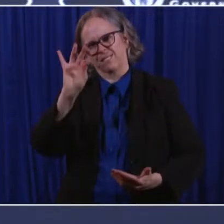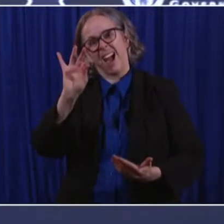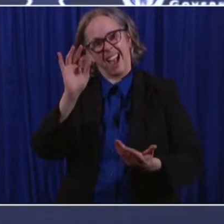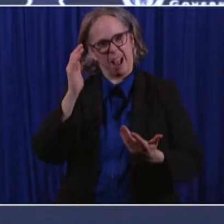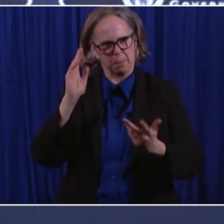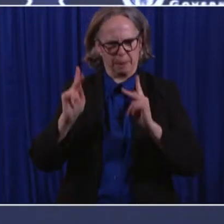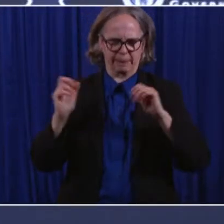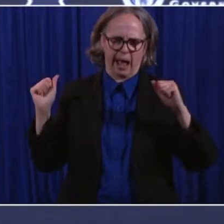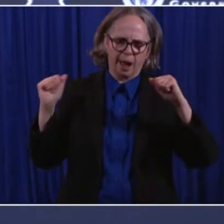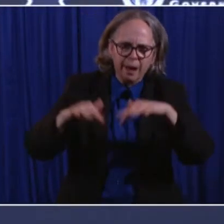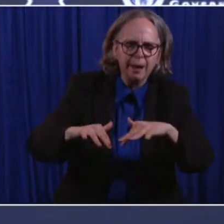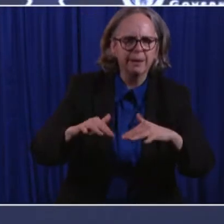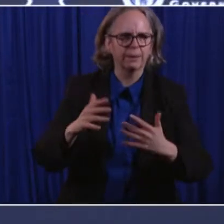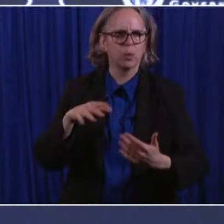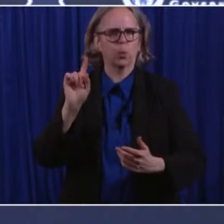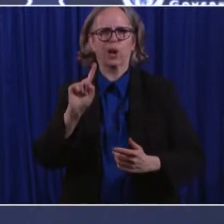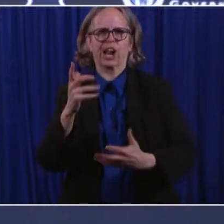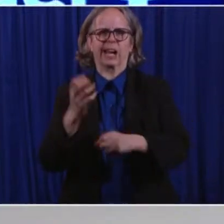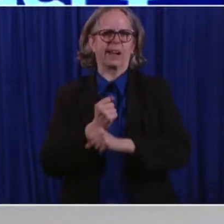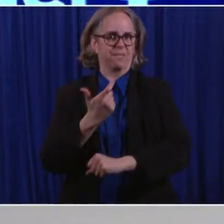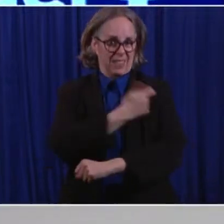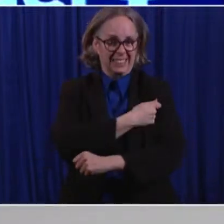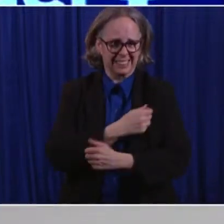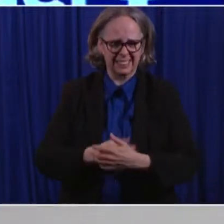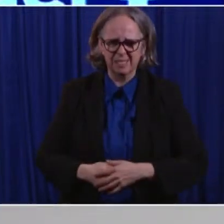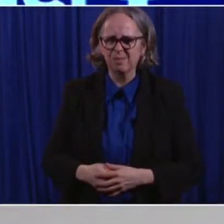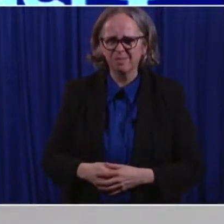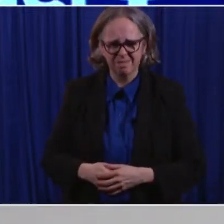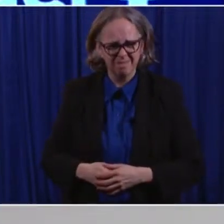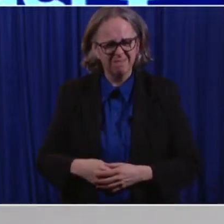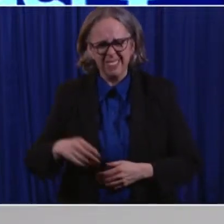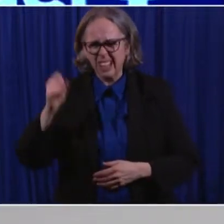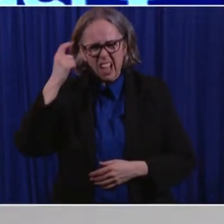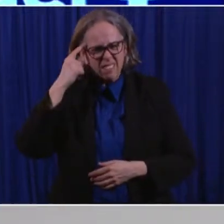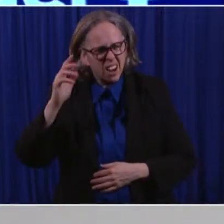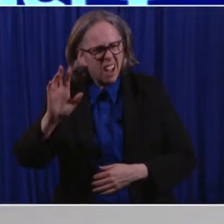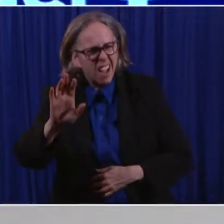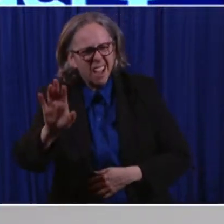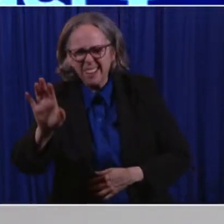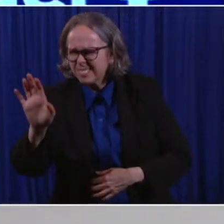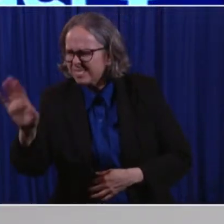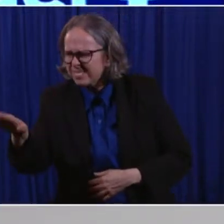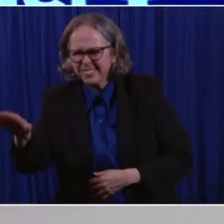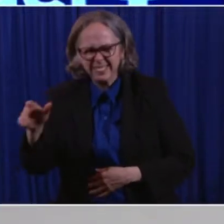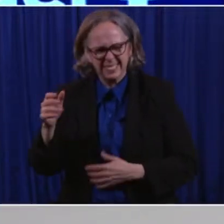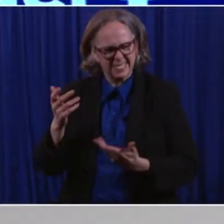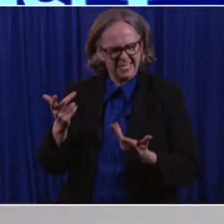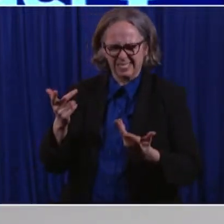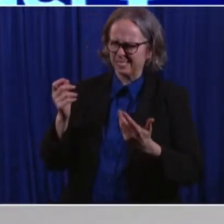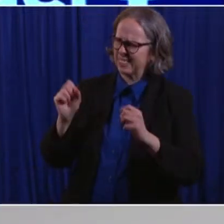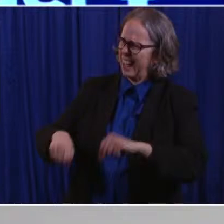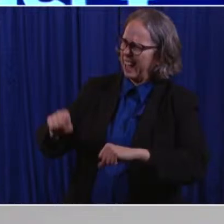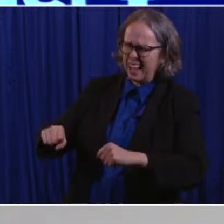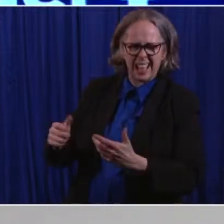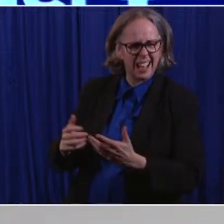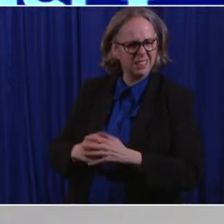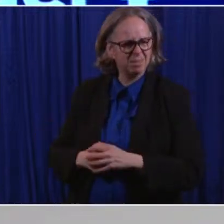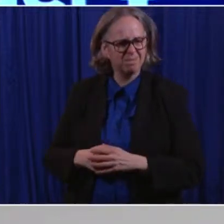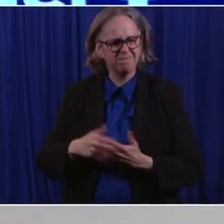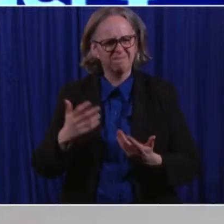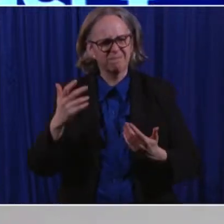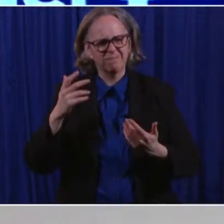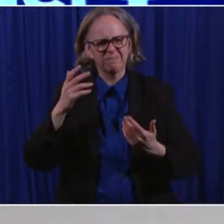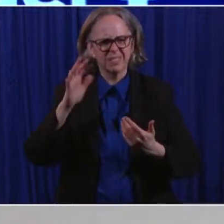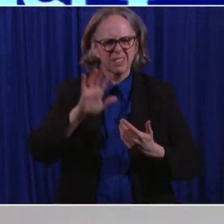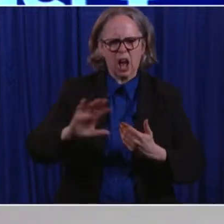there are some vacancies. So Yep, that's right. Usually later in the week, as we get more vaccine in hand, we'll start to open up those appointments.